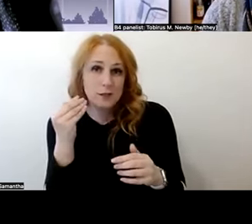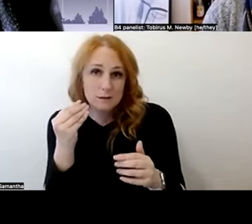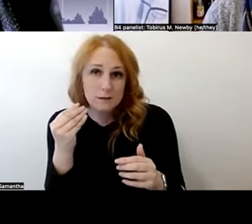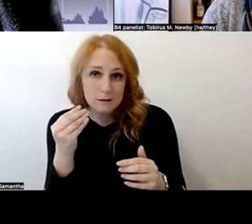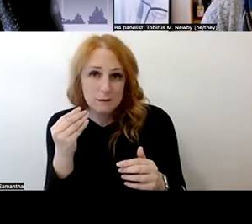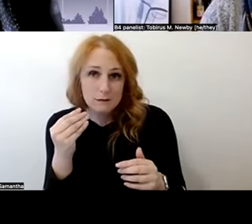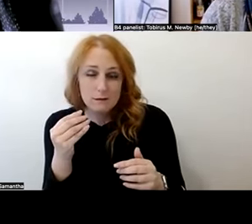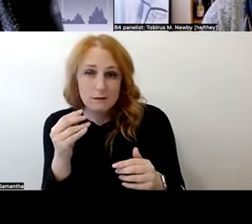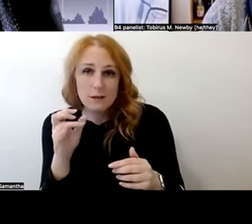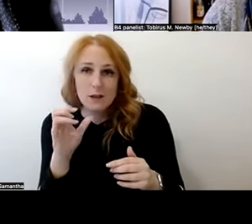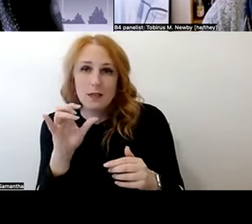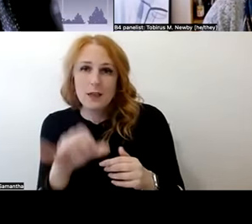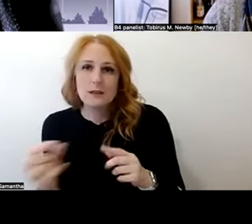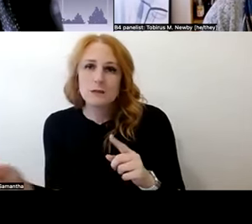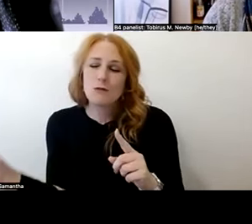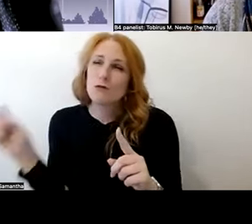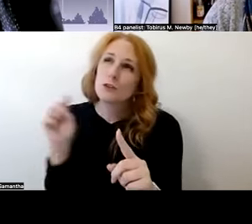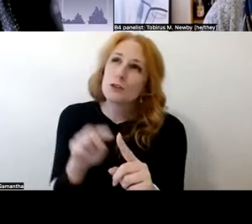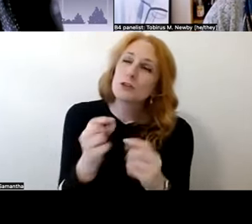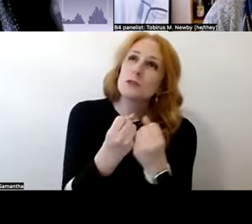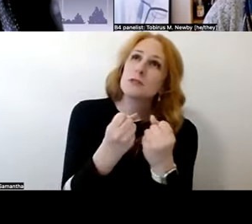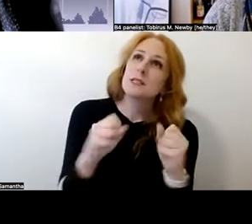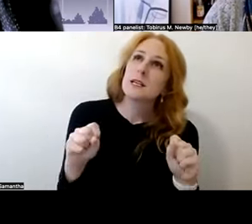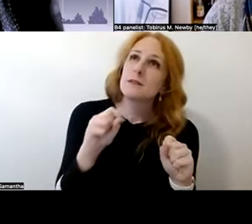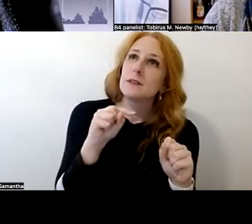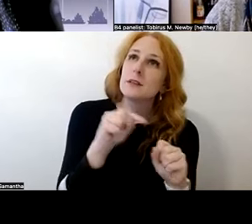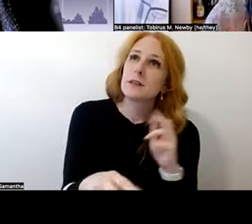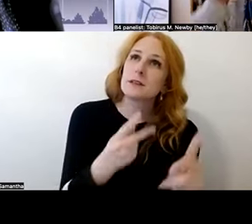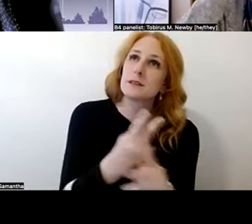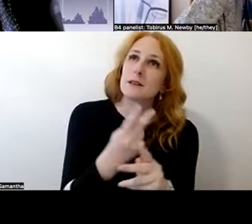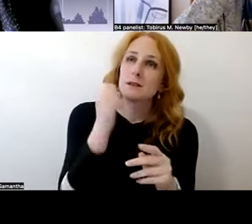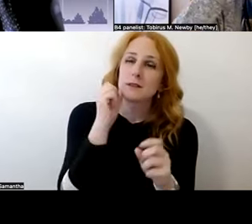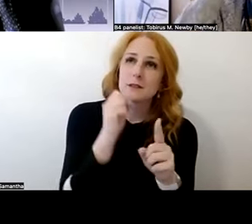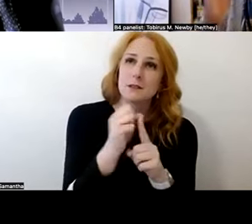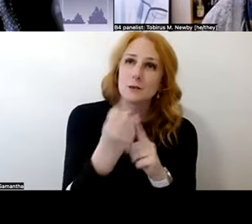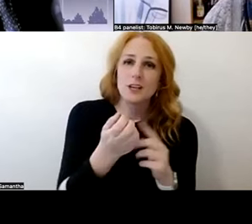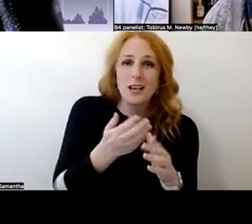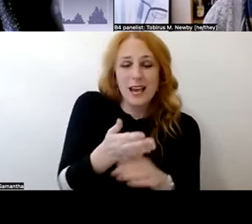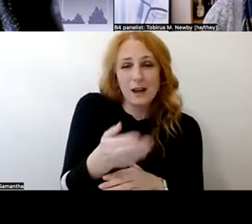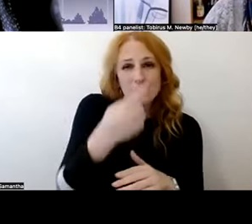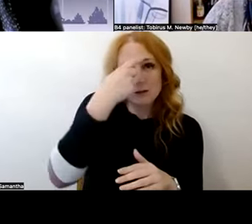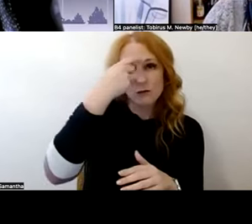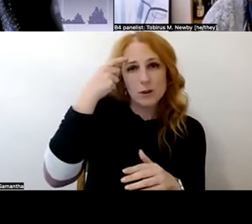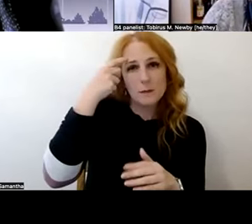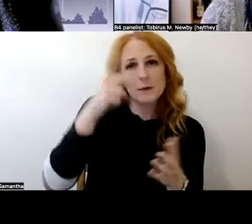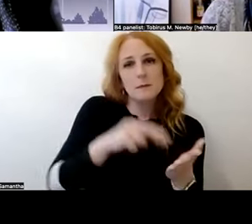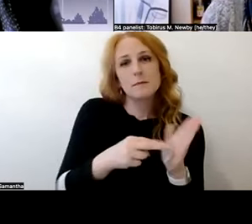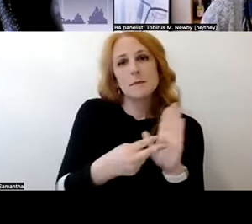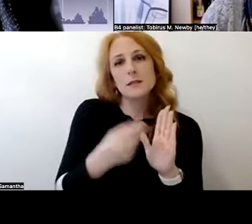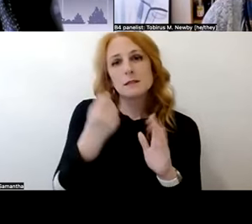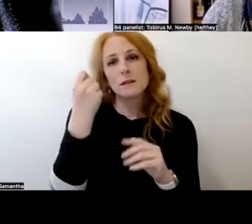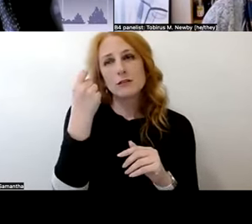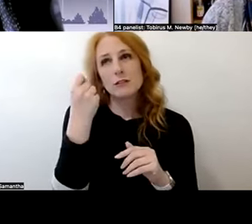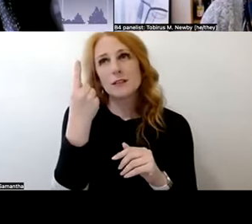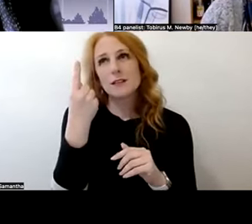a return to safety in these situations after an experience of trauma is one about understanding, and I'm kind of going through